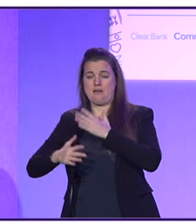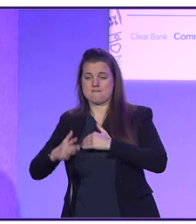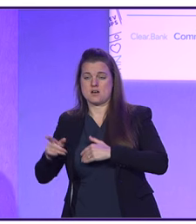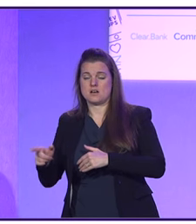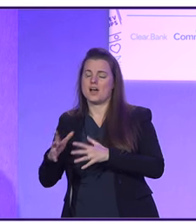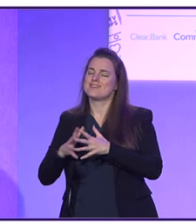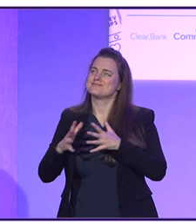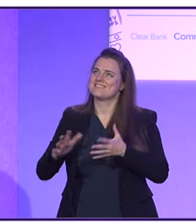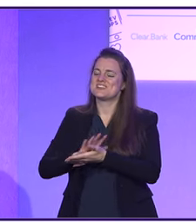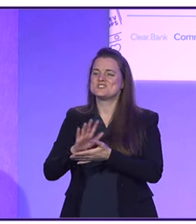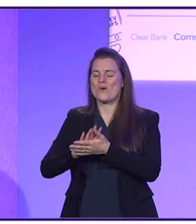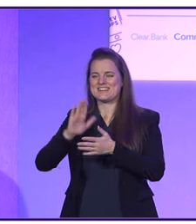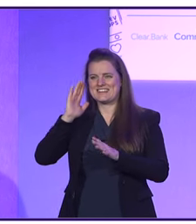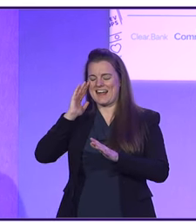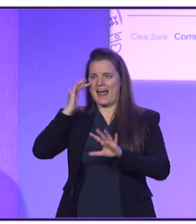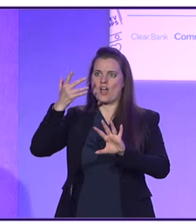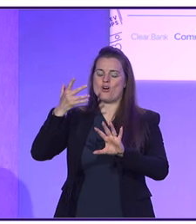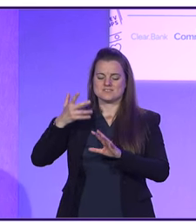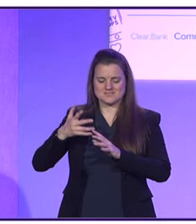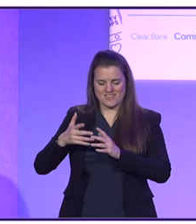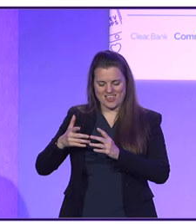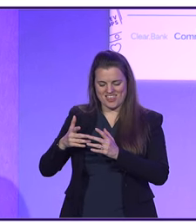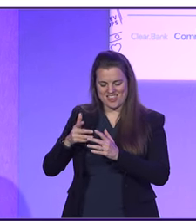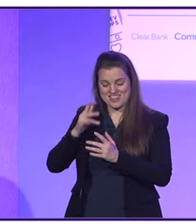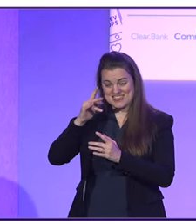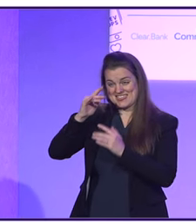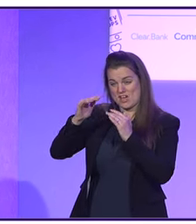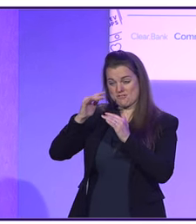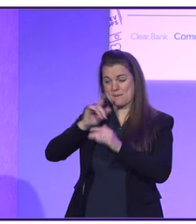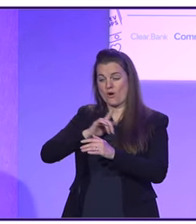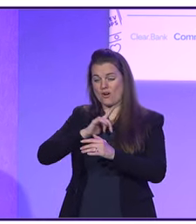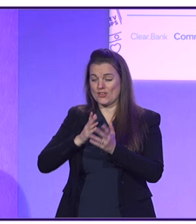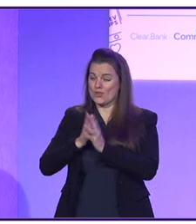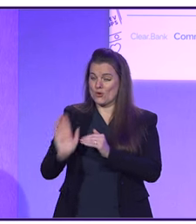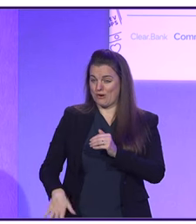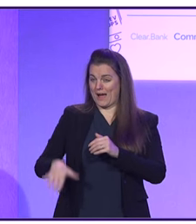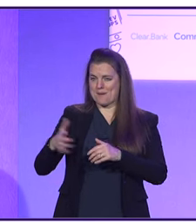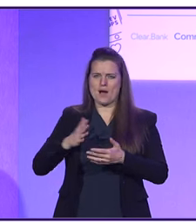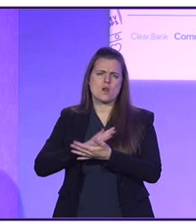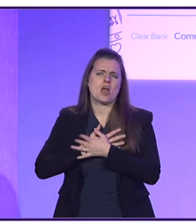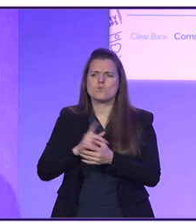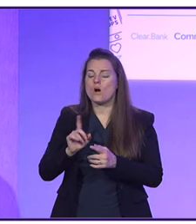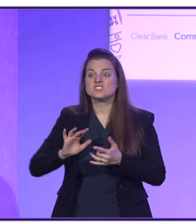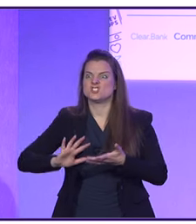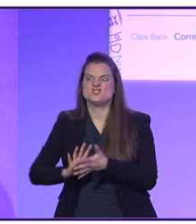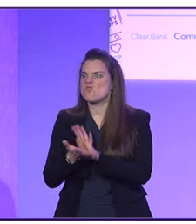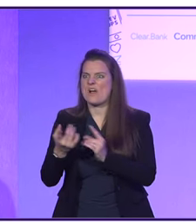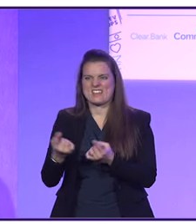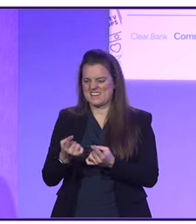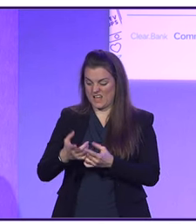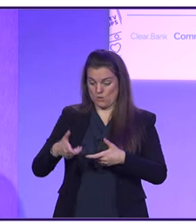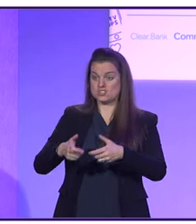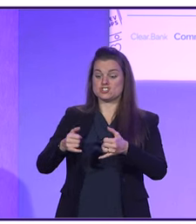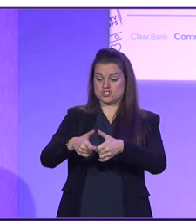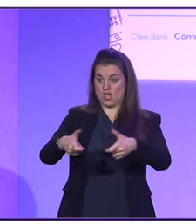engineering, which allowed me to tap into my childhood instinct of destroying things. It was fantastic, just destroying servers, seeing what